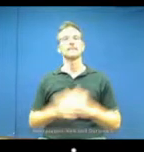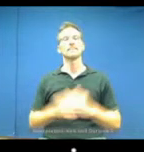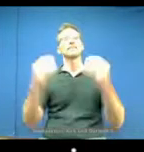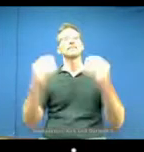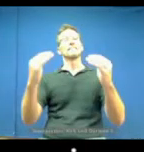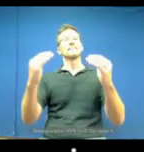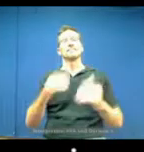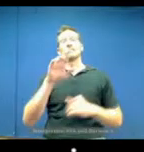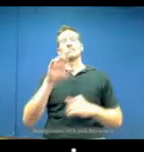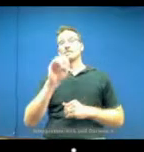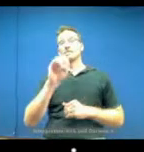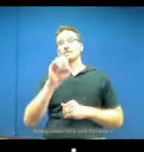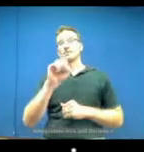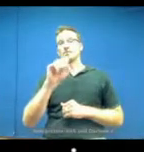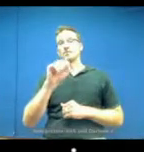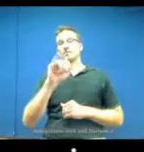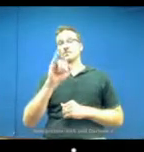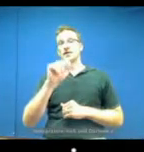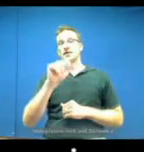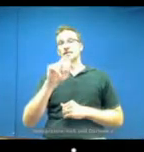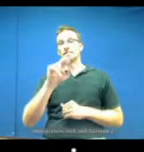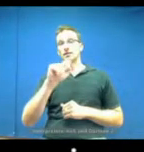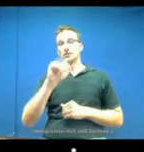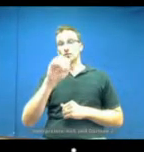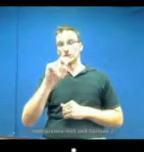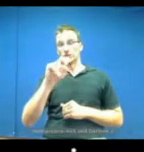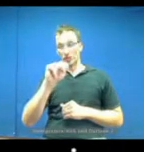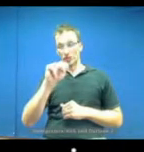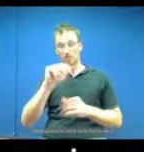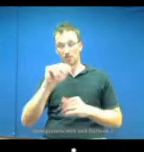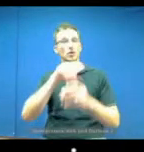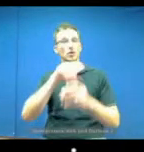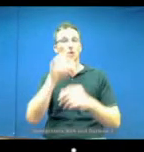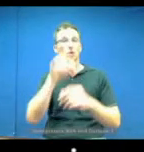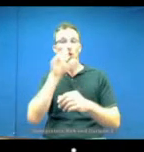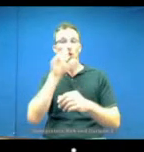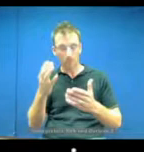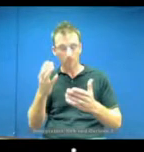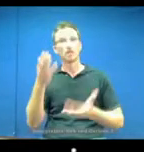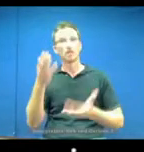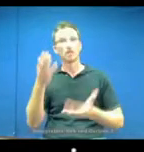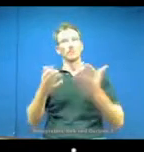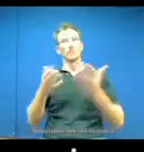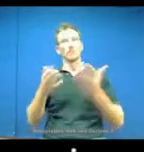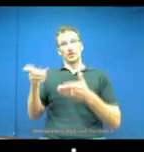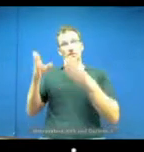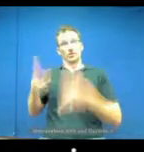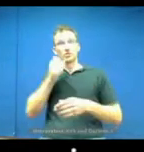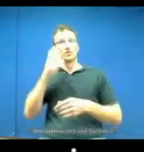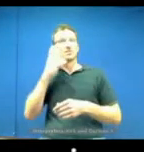restitution provisions, meaning you may have had medical costs or property damage.